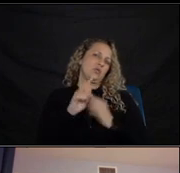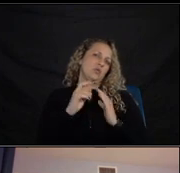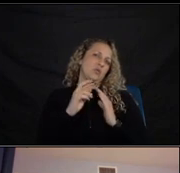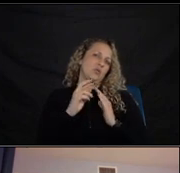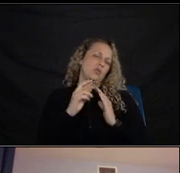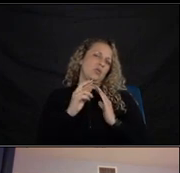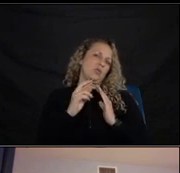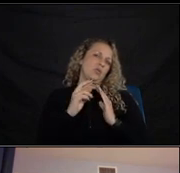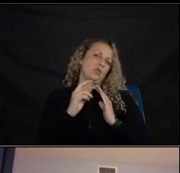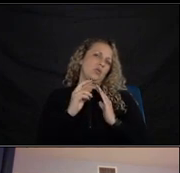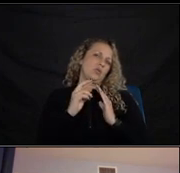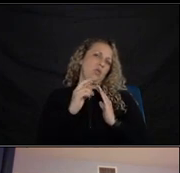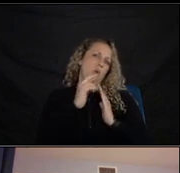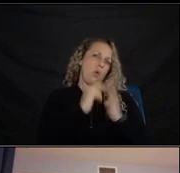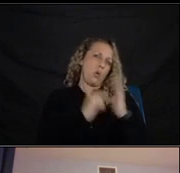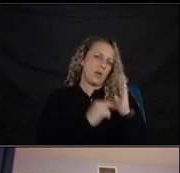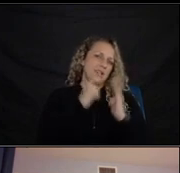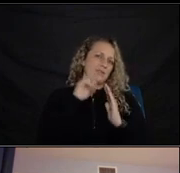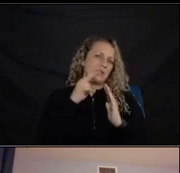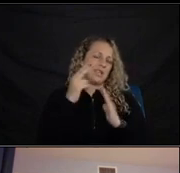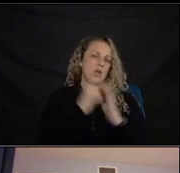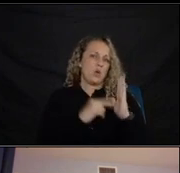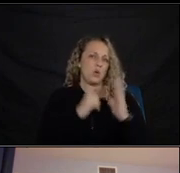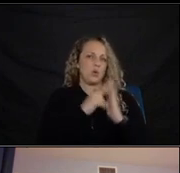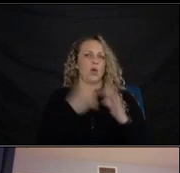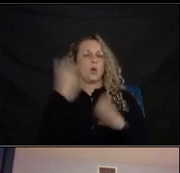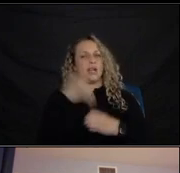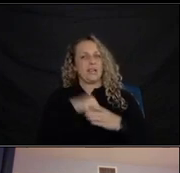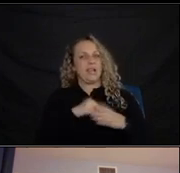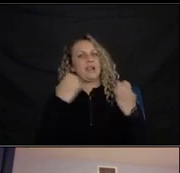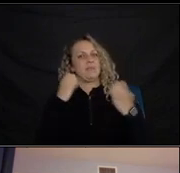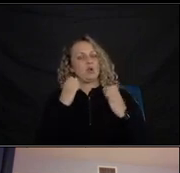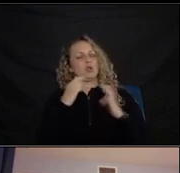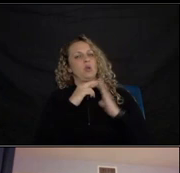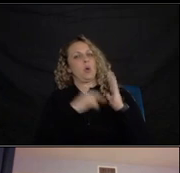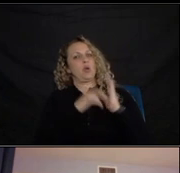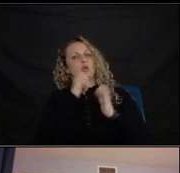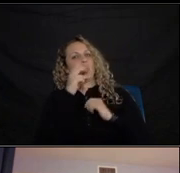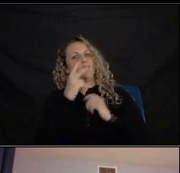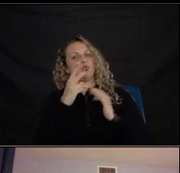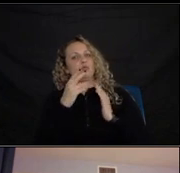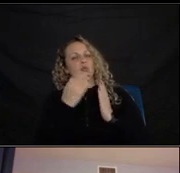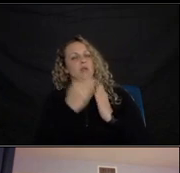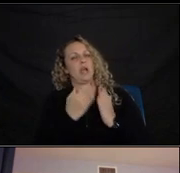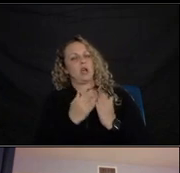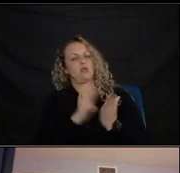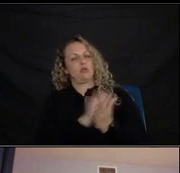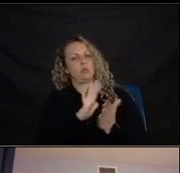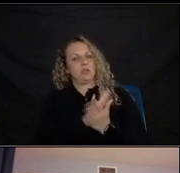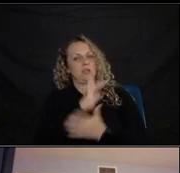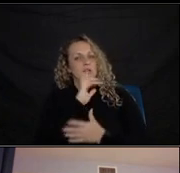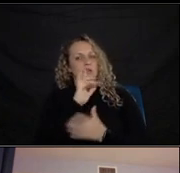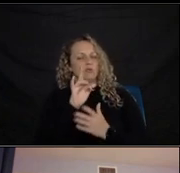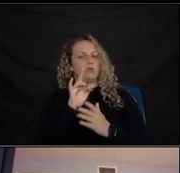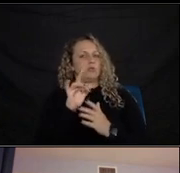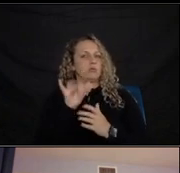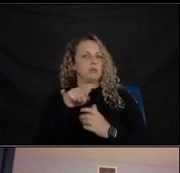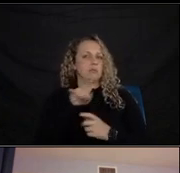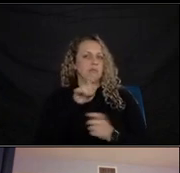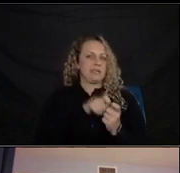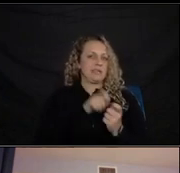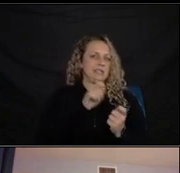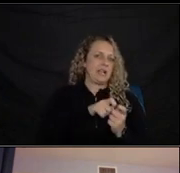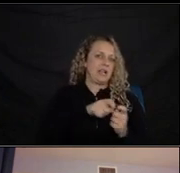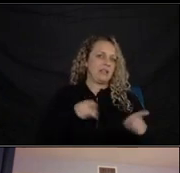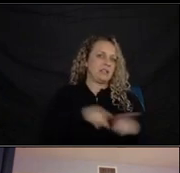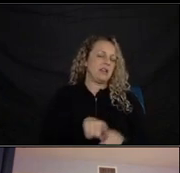for second reading that were contained in the emergency ordinance. So those two documents will conform. They will be exactly the